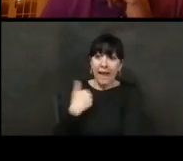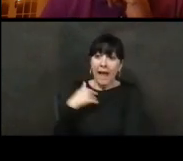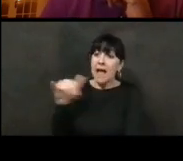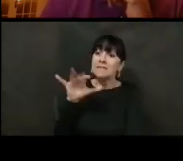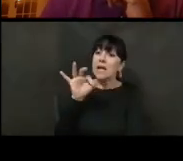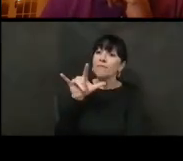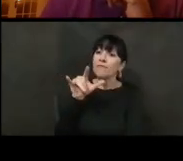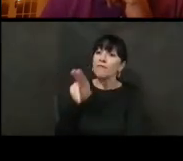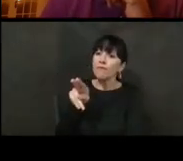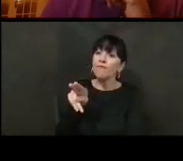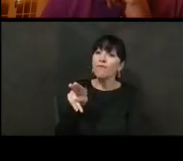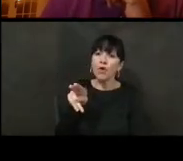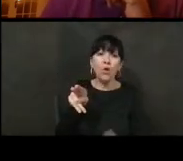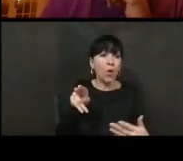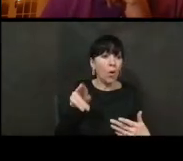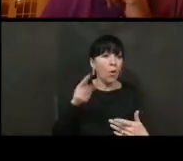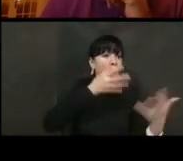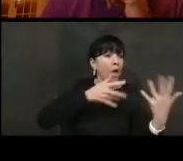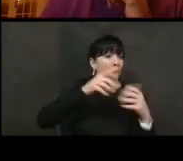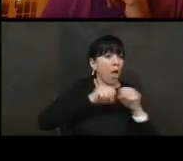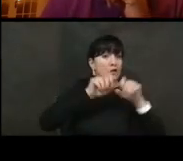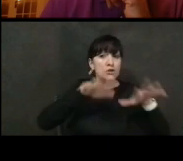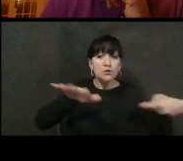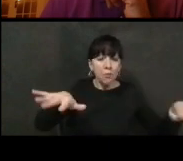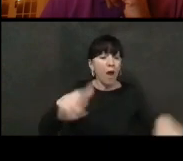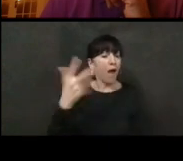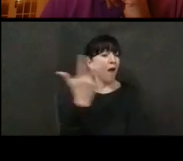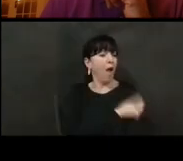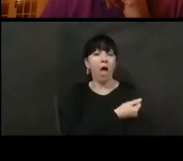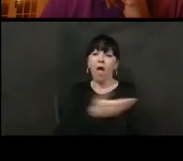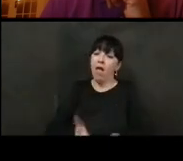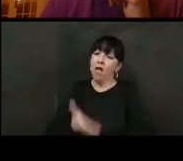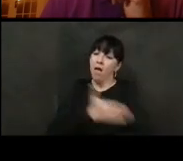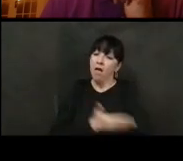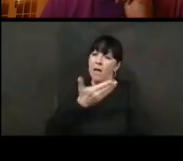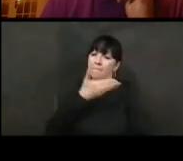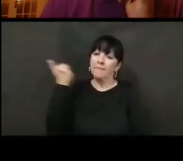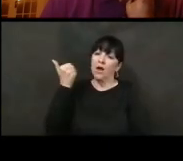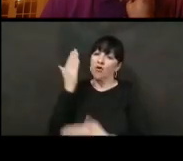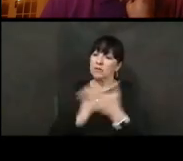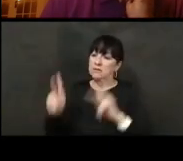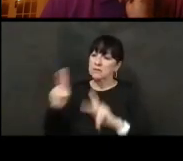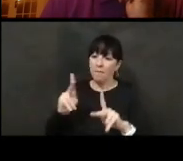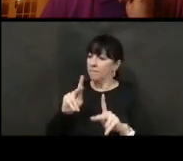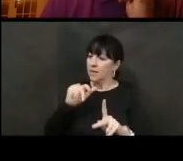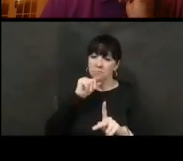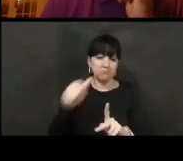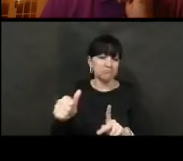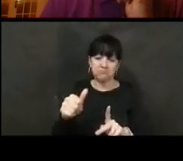more seriously than we would another virus, where we